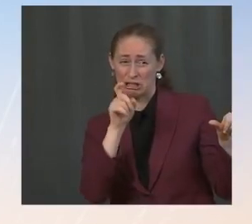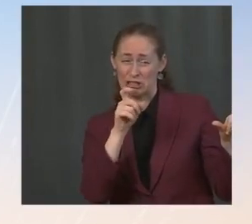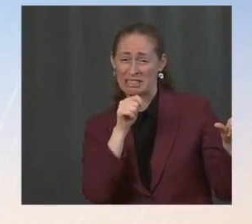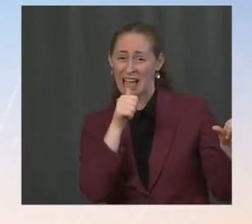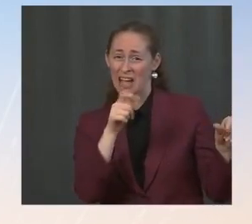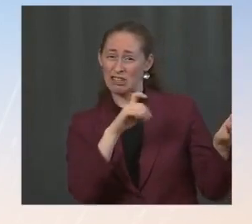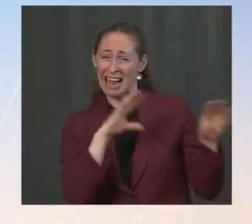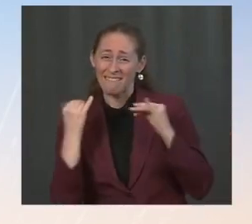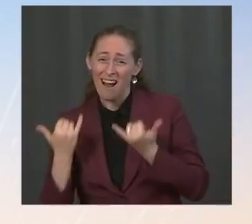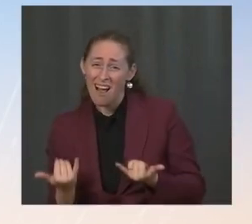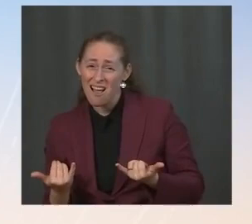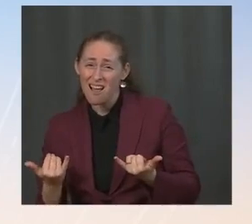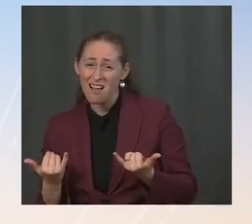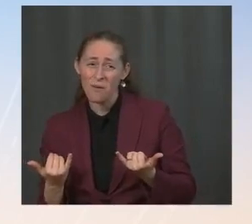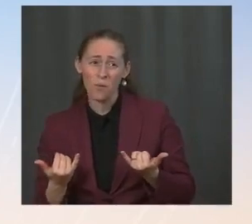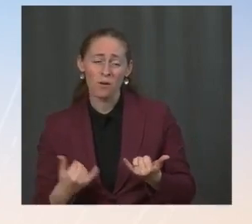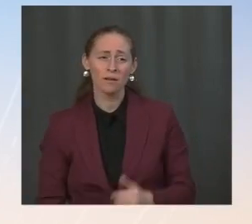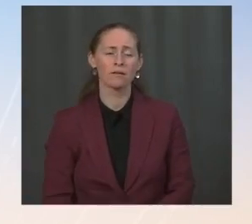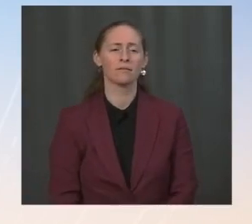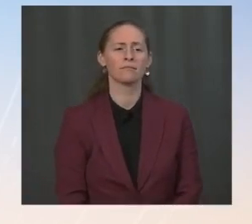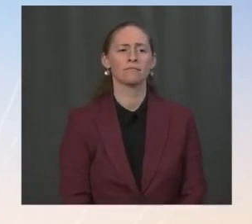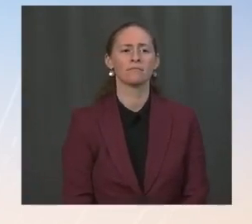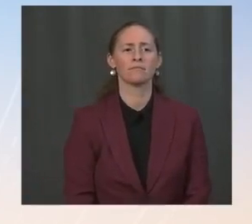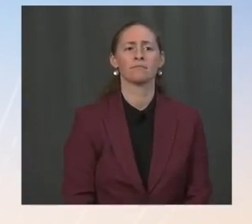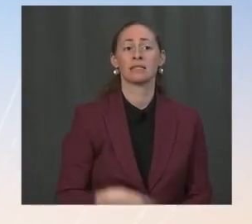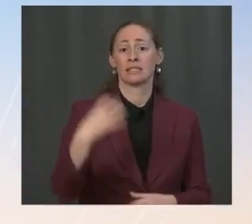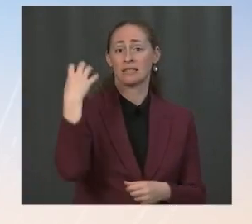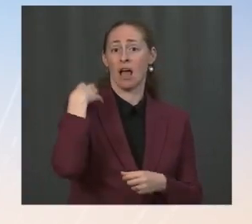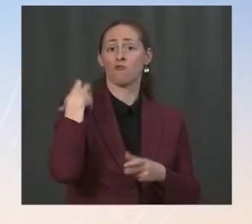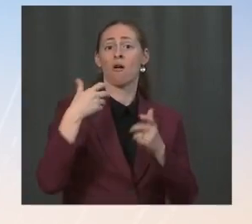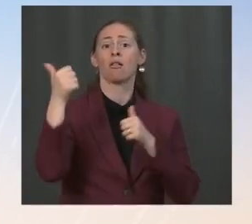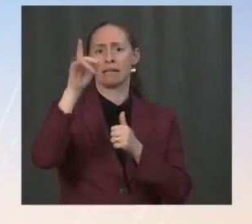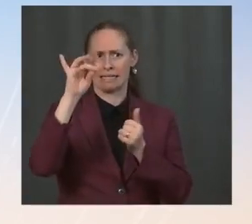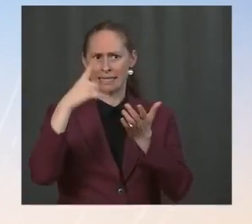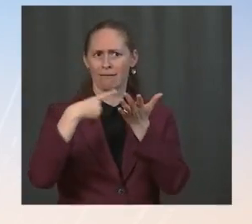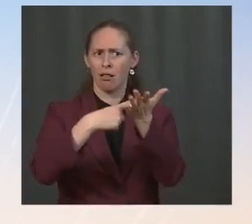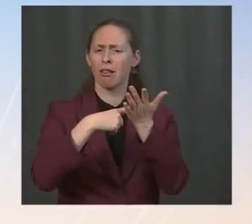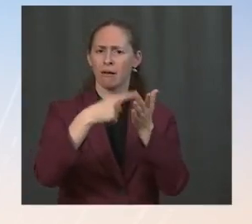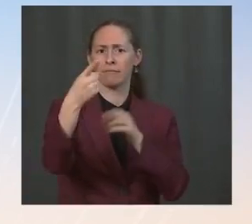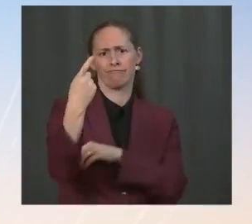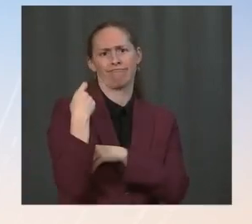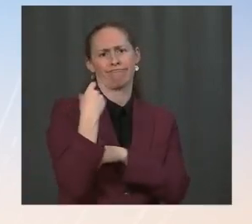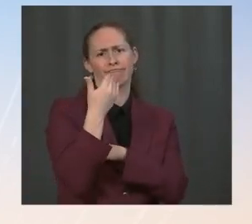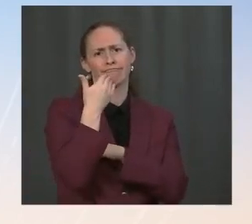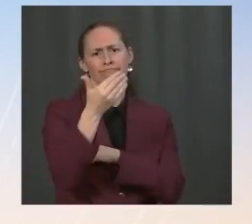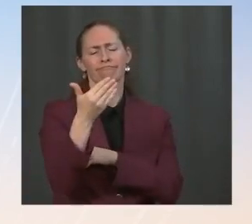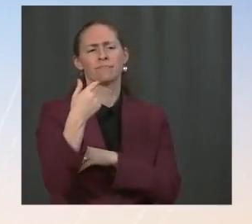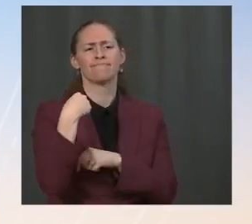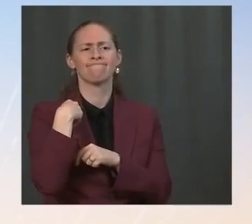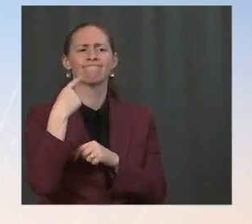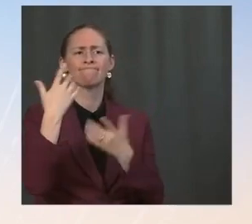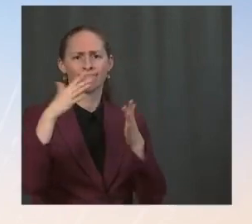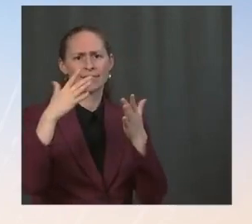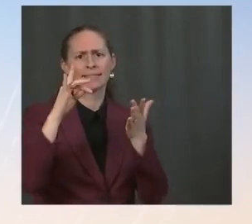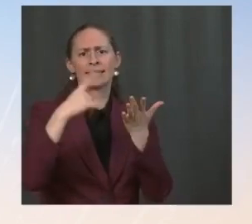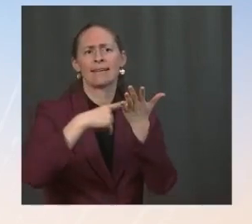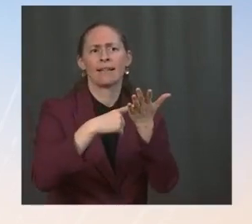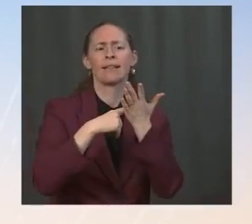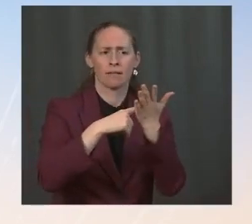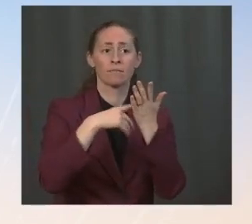spoke to this earlier today, our version of this question, which is a very good question. And what he conveyed clearly is that they